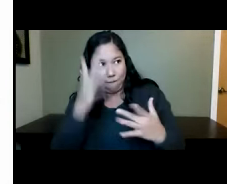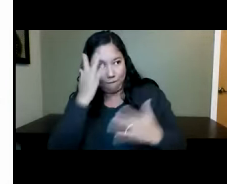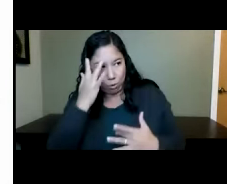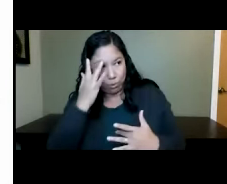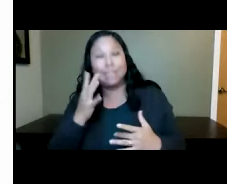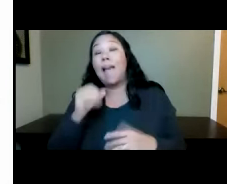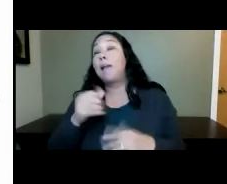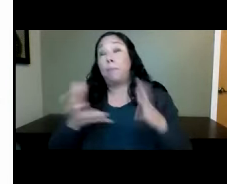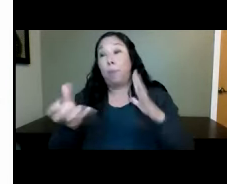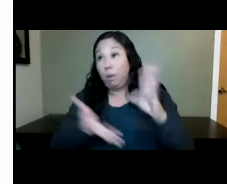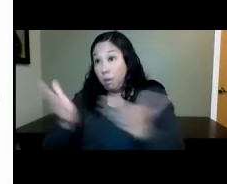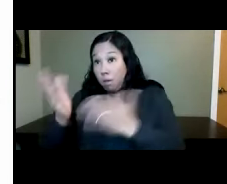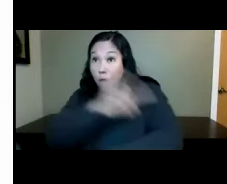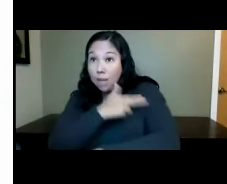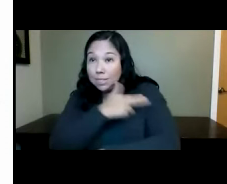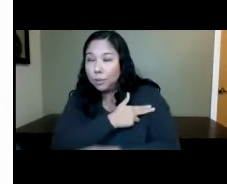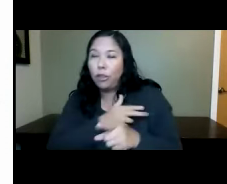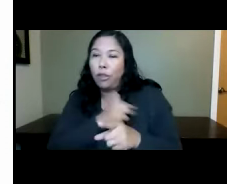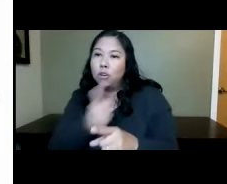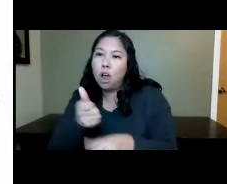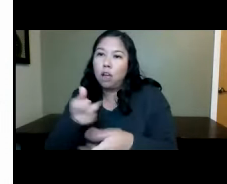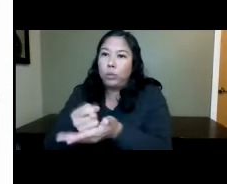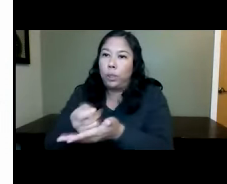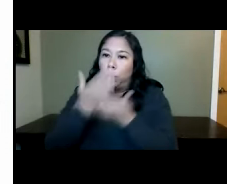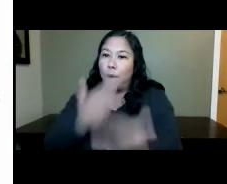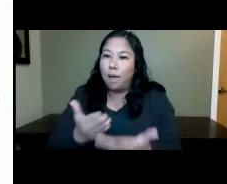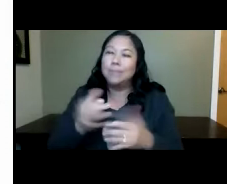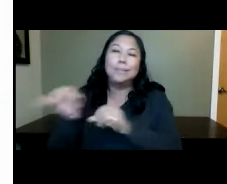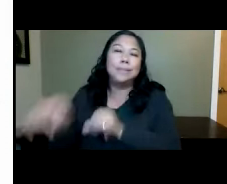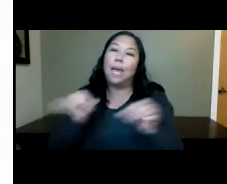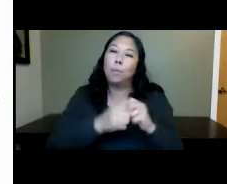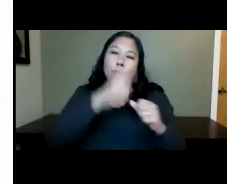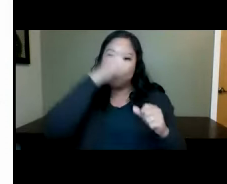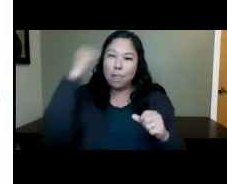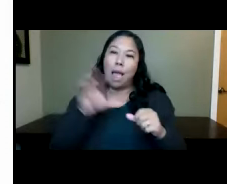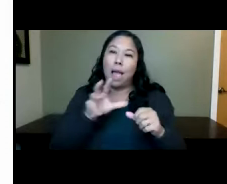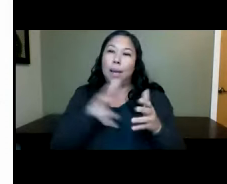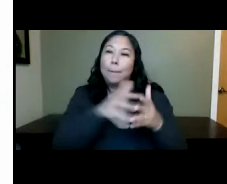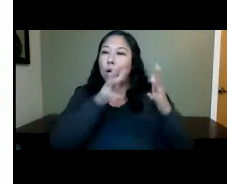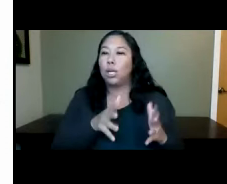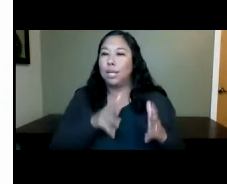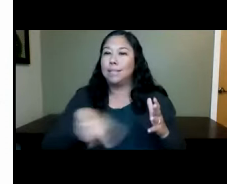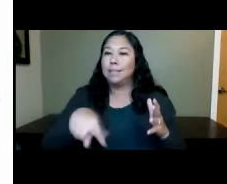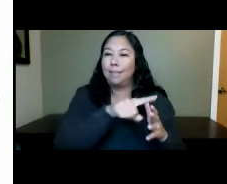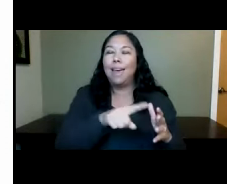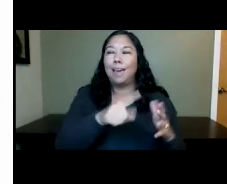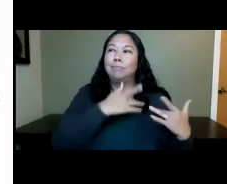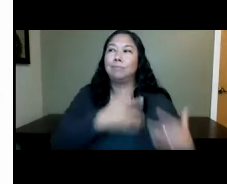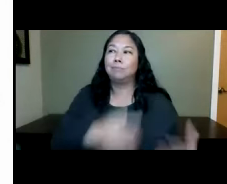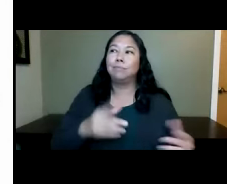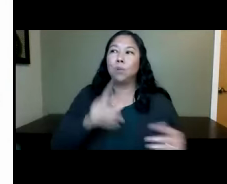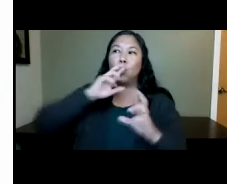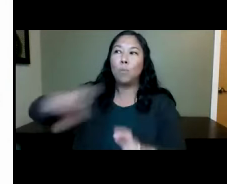hospitalized. And they're not alone. Black Americans are also more likely to report negative experiences since the outbreak.